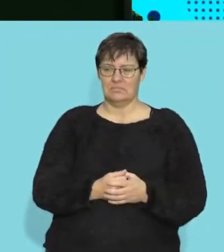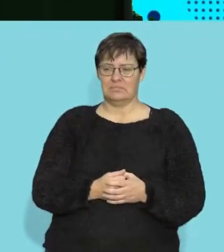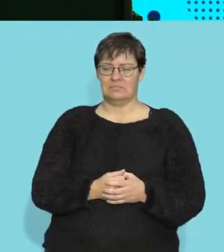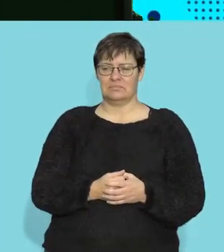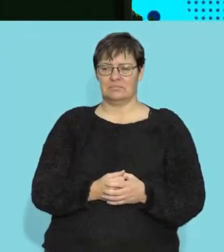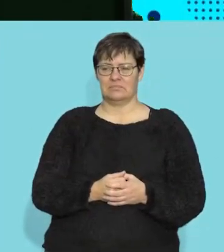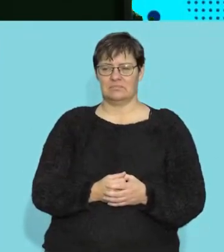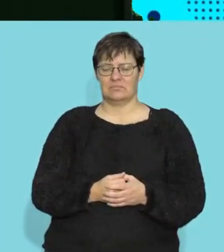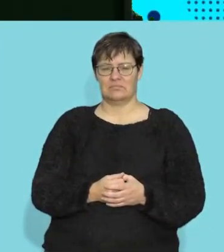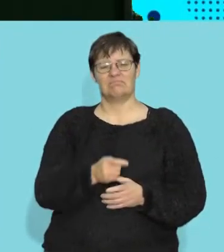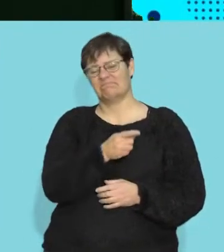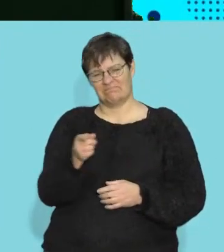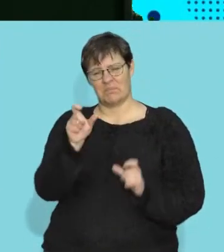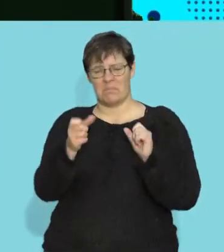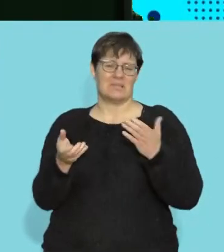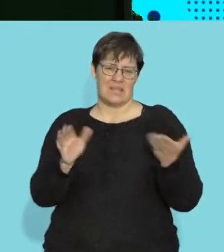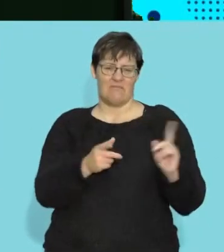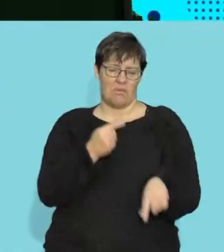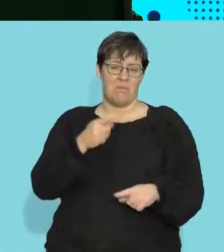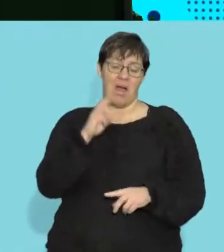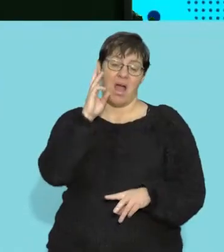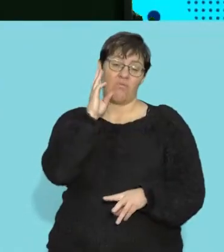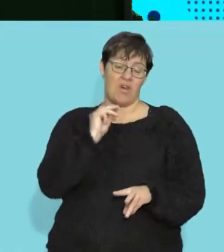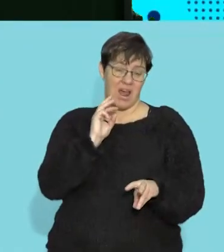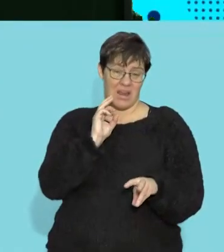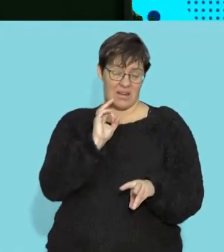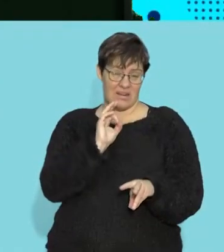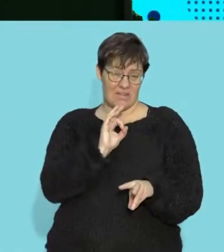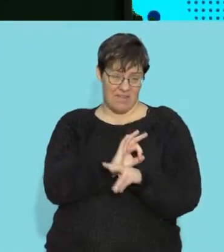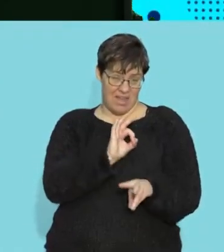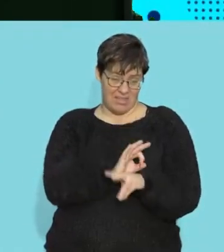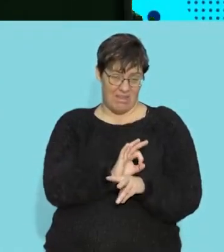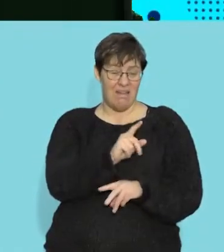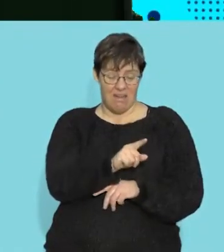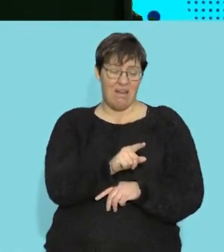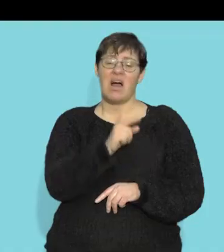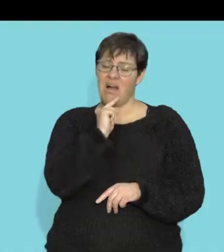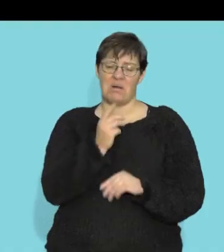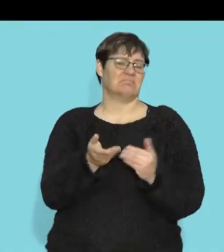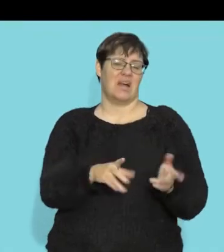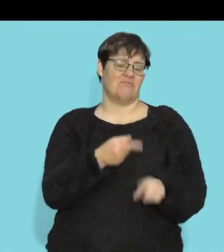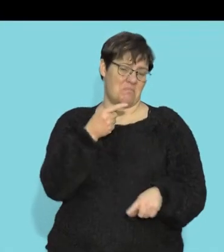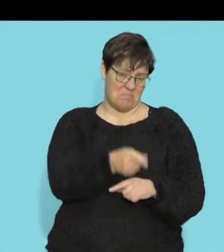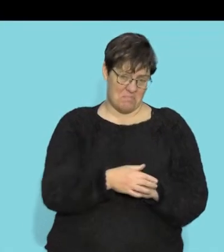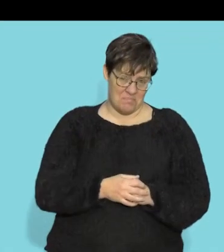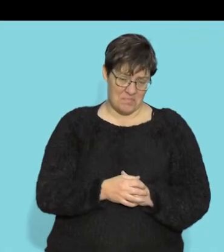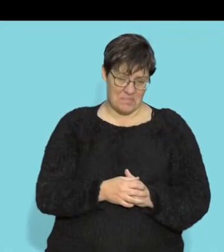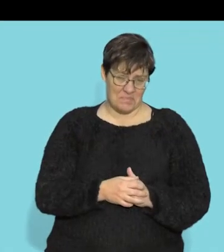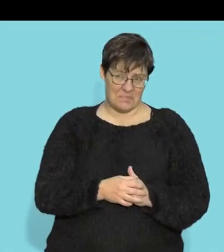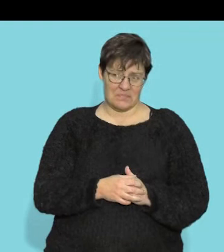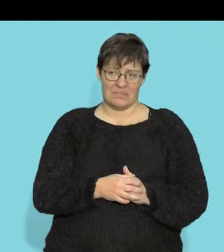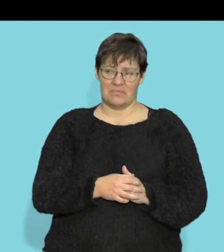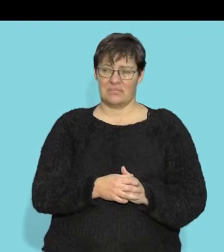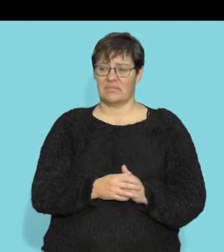to, people obviously die from this. I know my grandfather, right, had emphysema, and he did pass away from that. Guys,